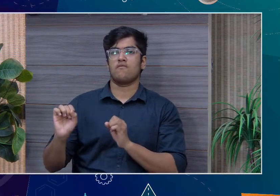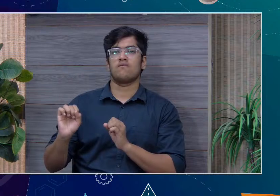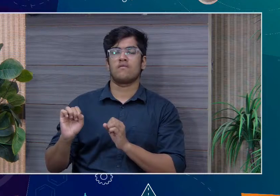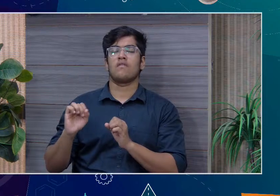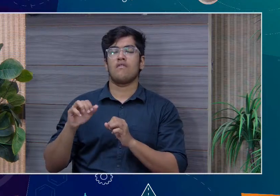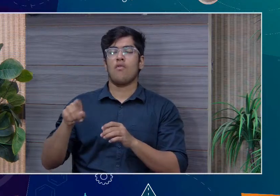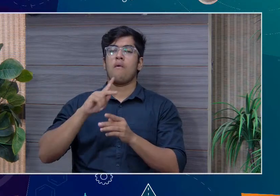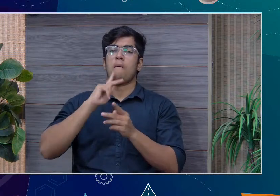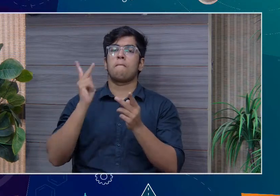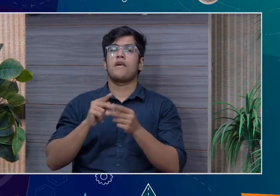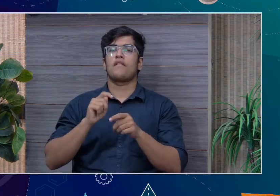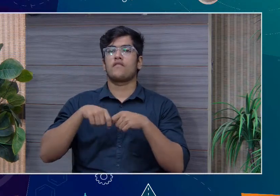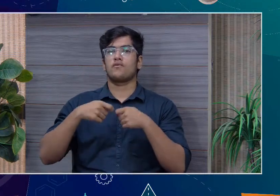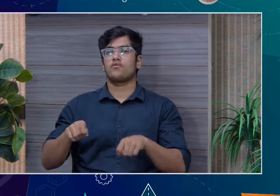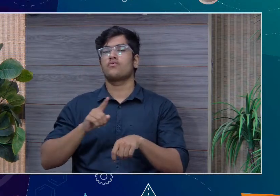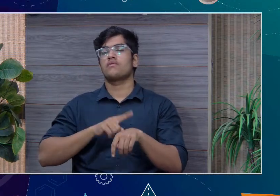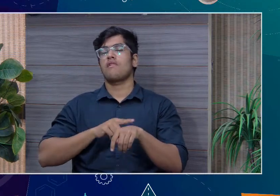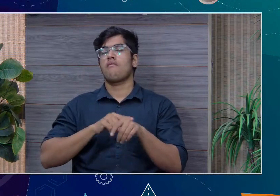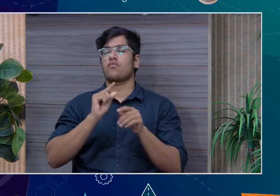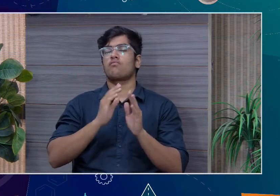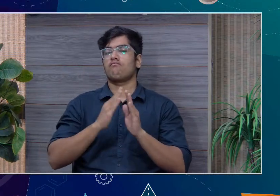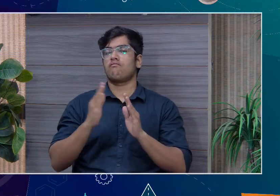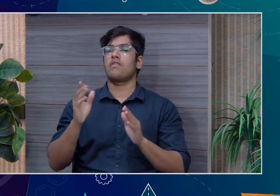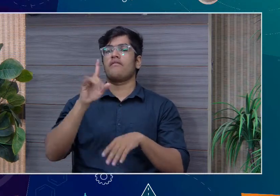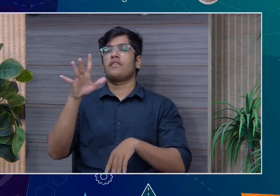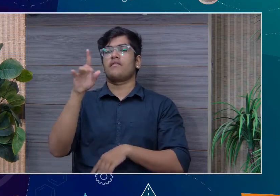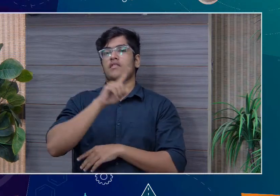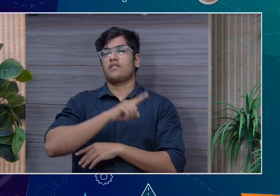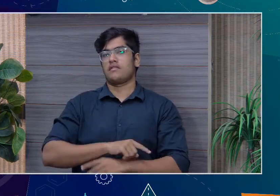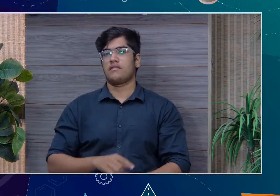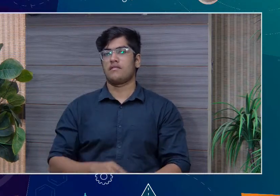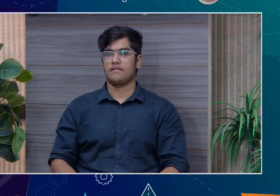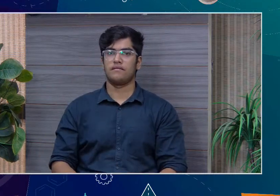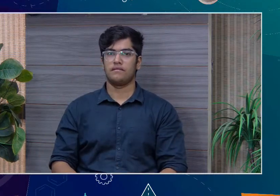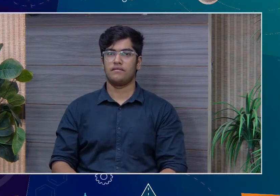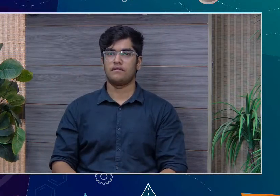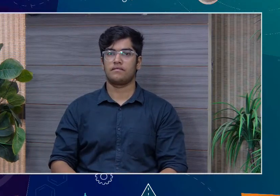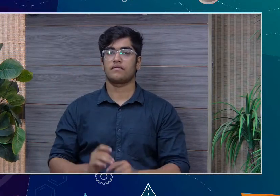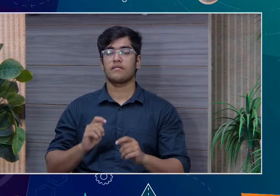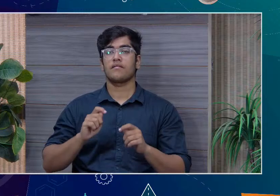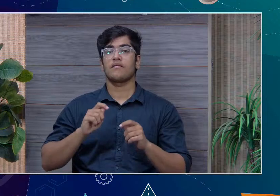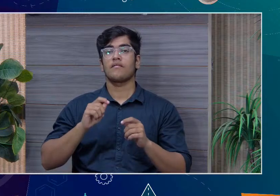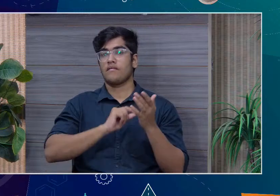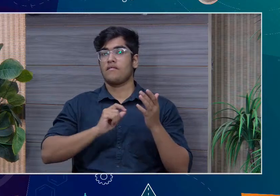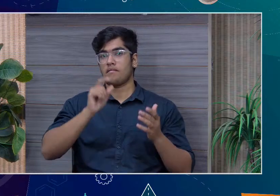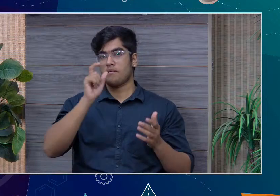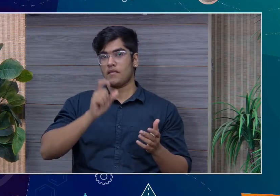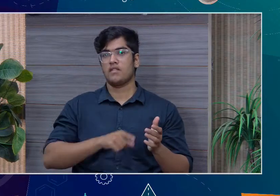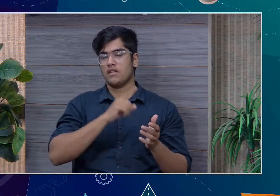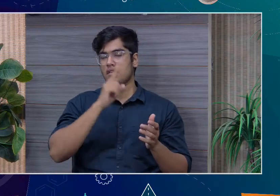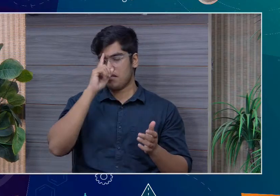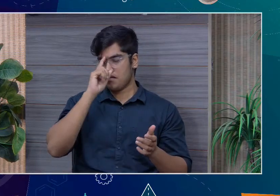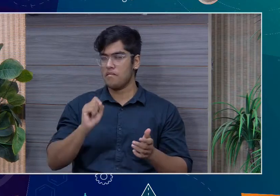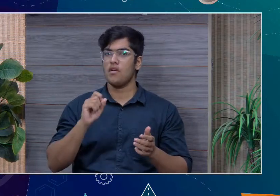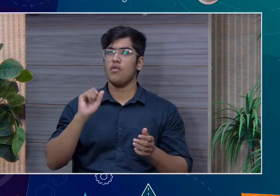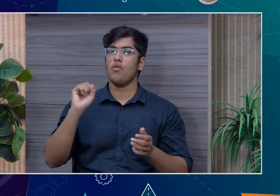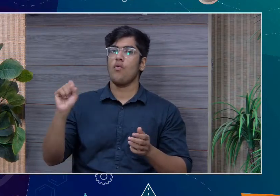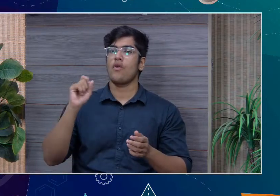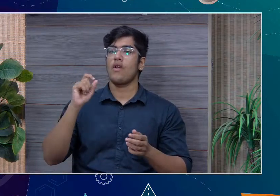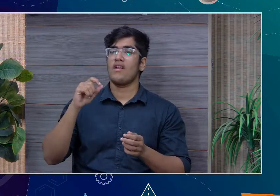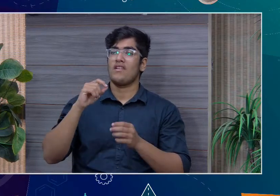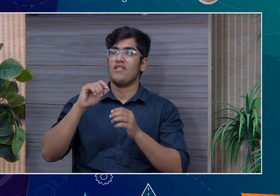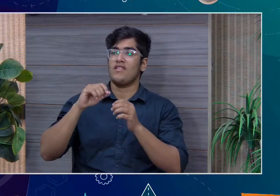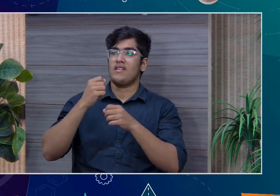perfect shoe for him. Okay. So moving on, the author remembered that the shoemaker used to live with his brother.